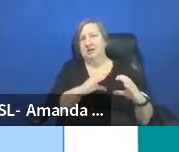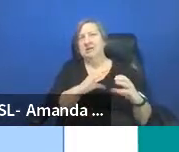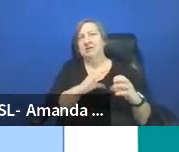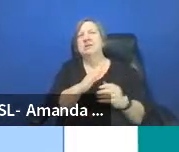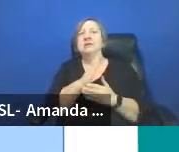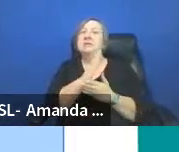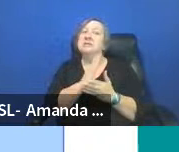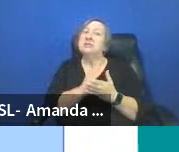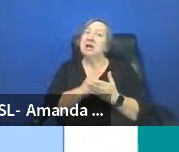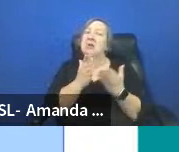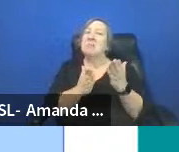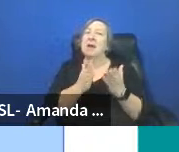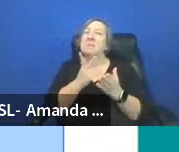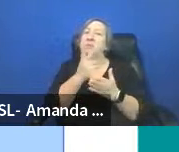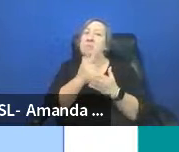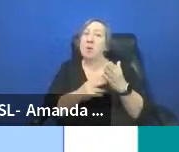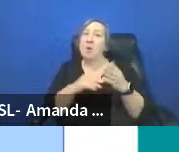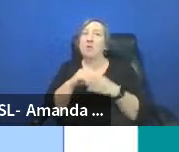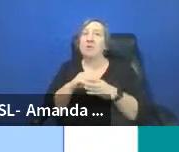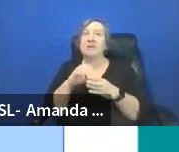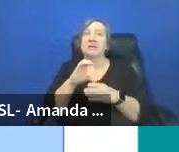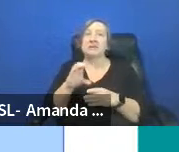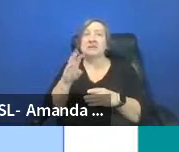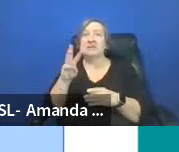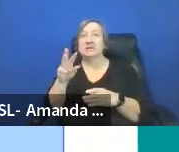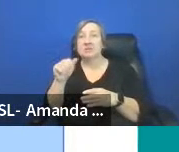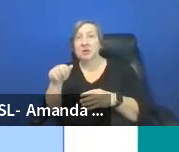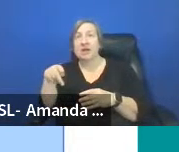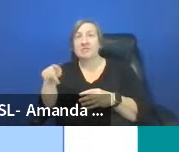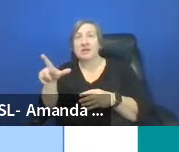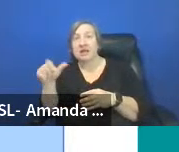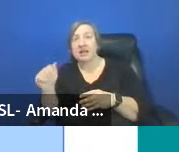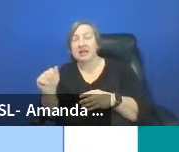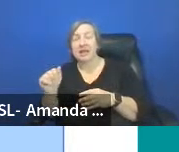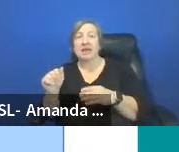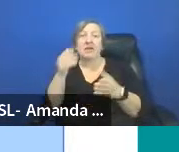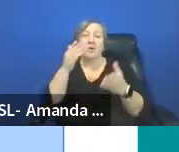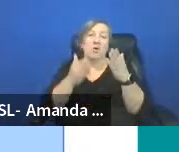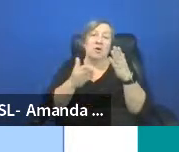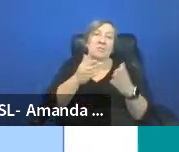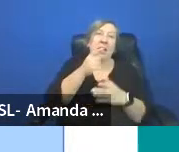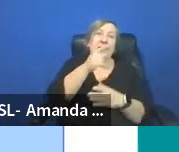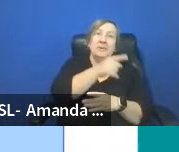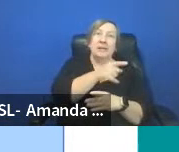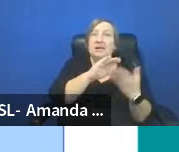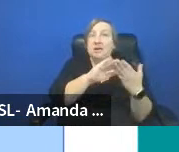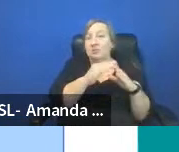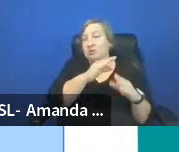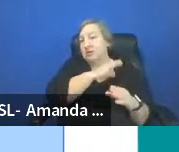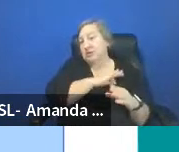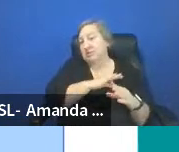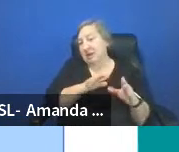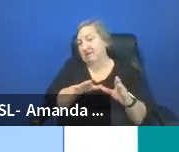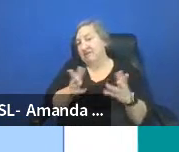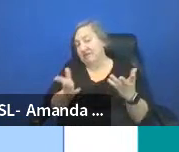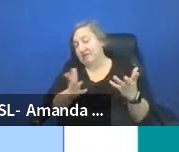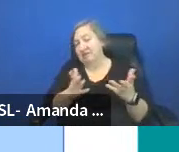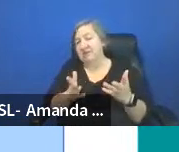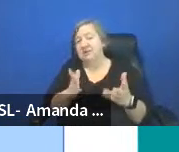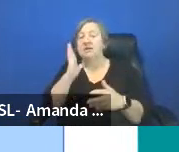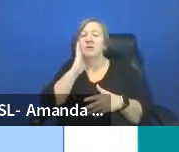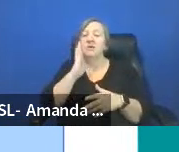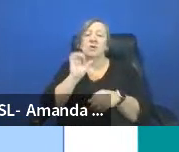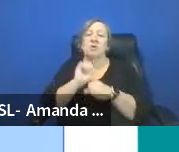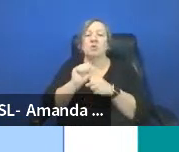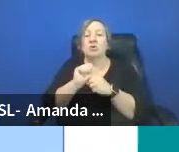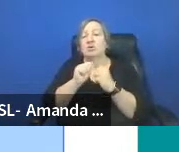some things could be in a CWA or a PLA, and some things could be in among community benefits. And so we'll be working with